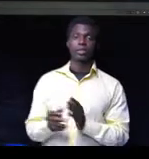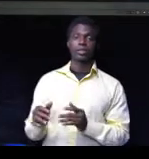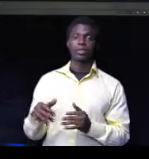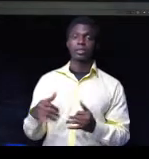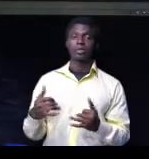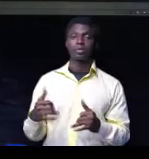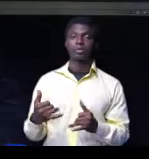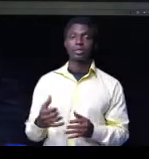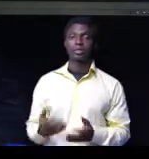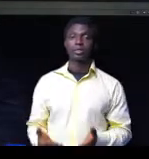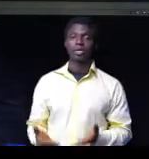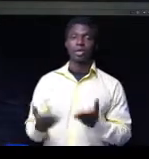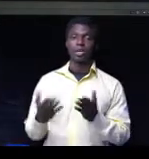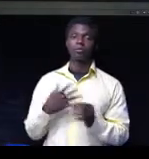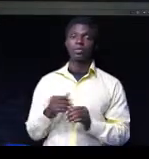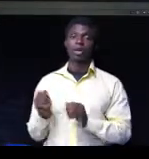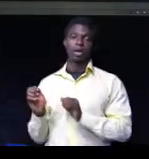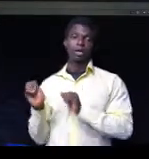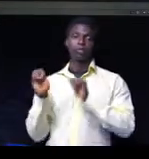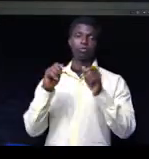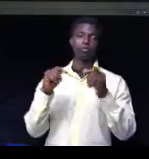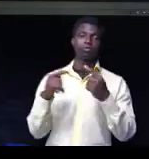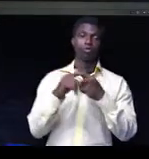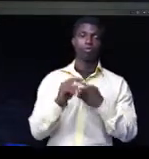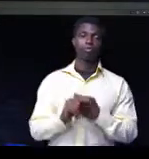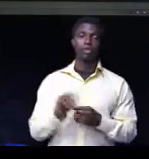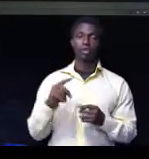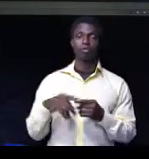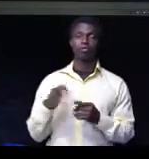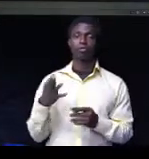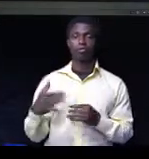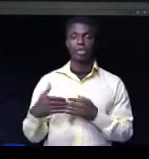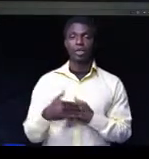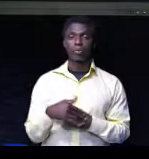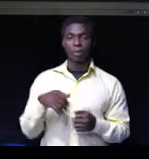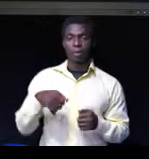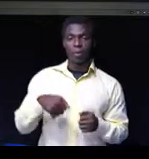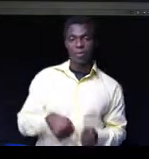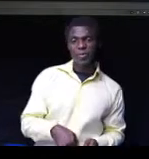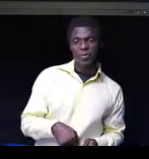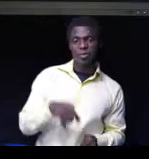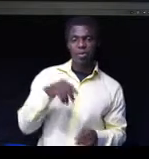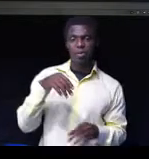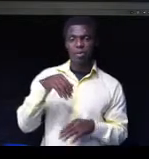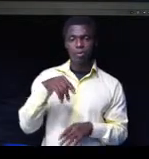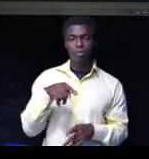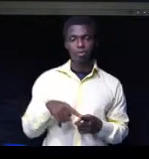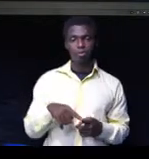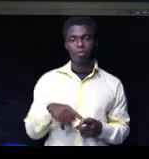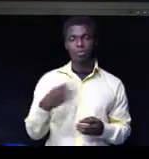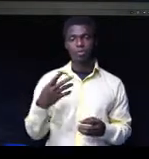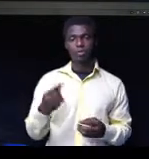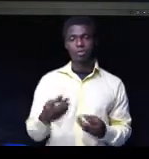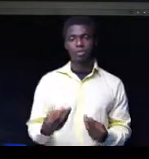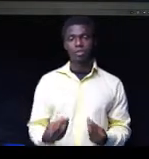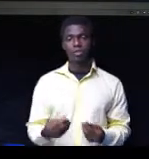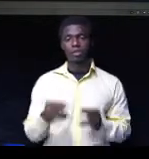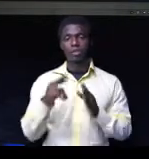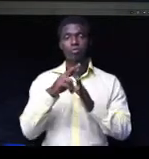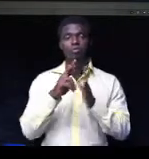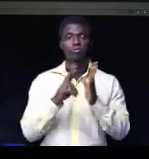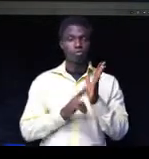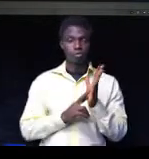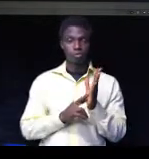have. Techniques and skills practiced in judo: lifting and throwing opponent onto their back, pinning opponent down to the ground.